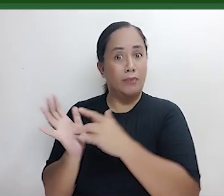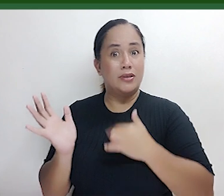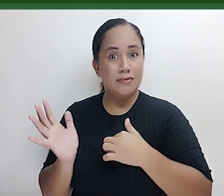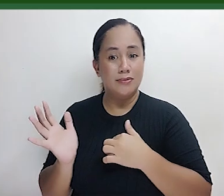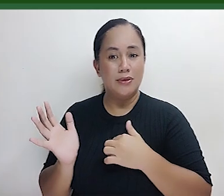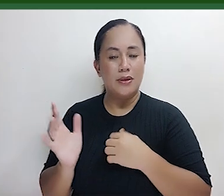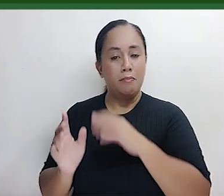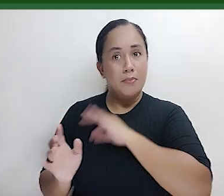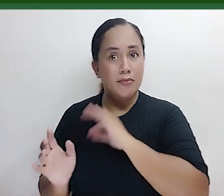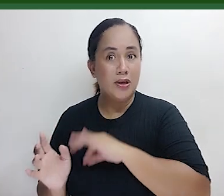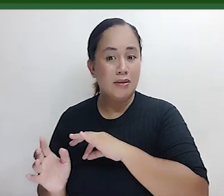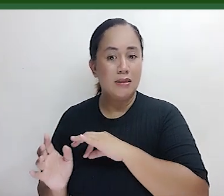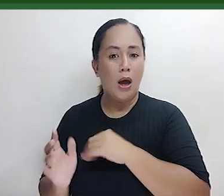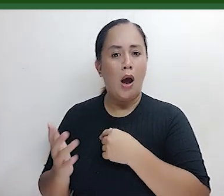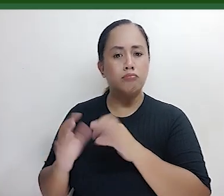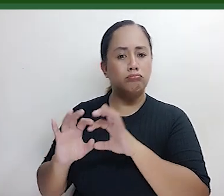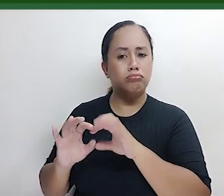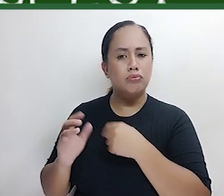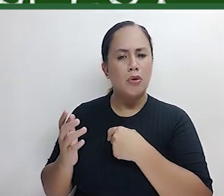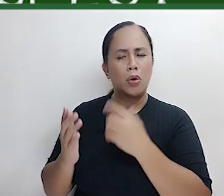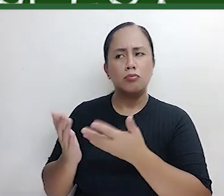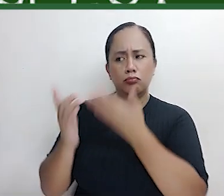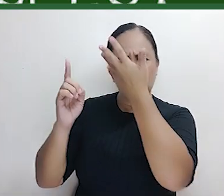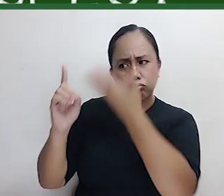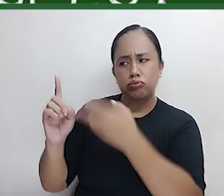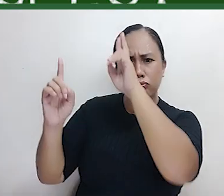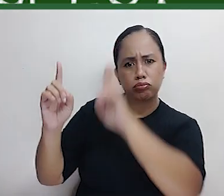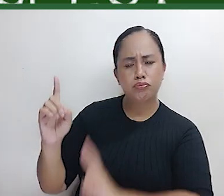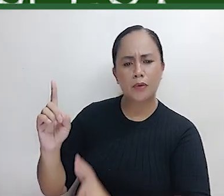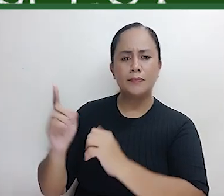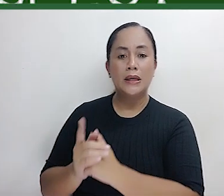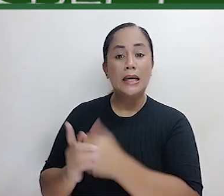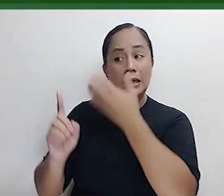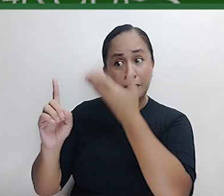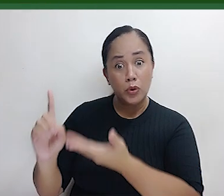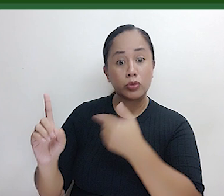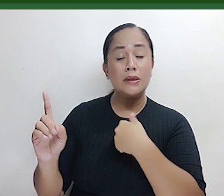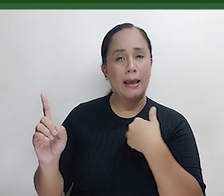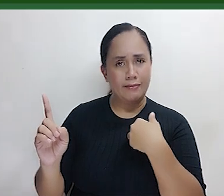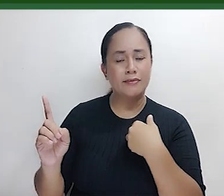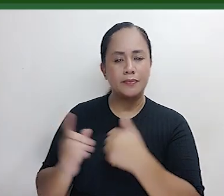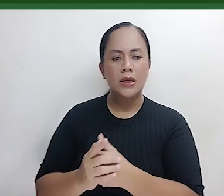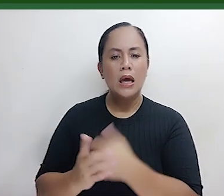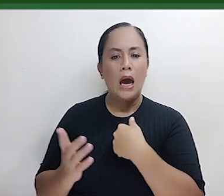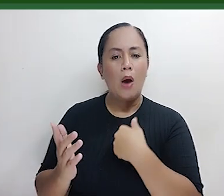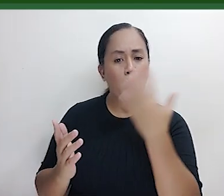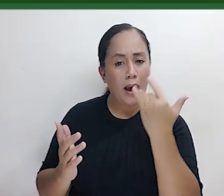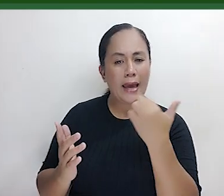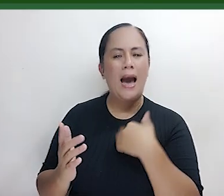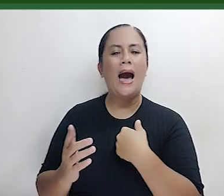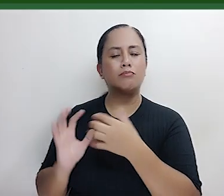social advantages, benefits, or degrees of prestige and respect that an individual has